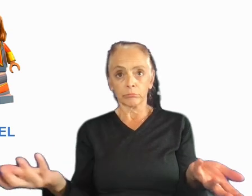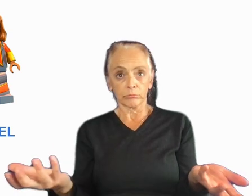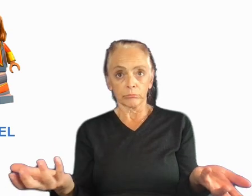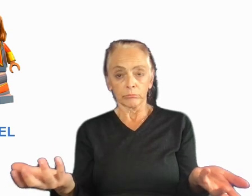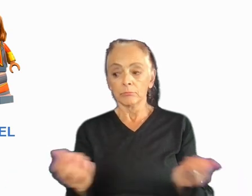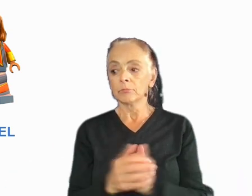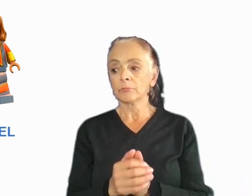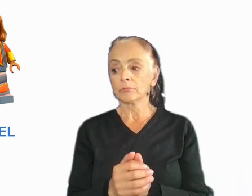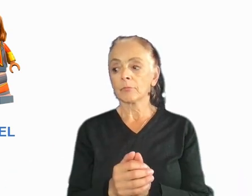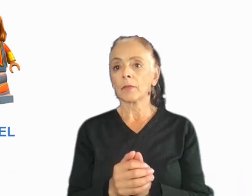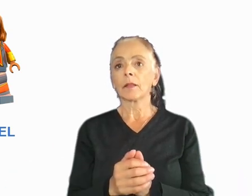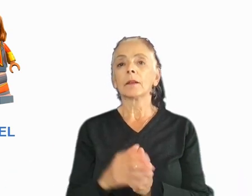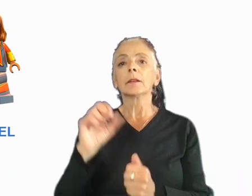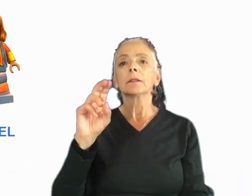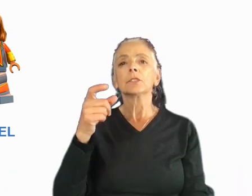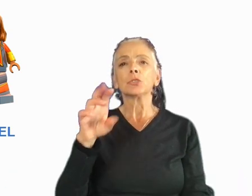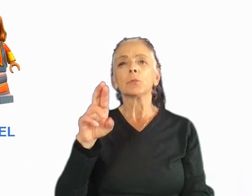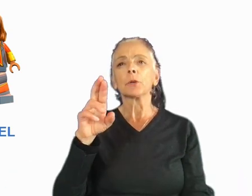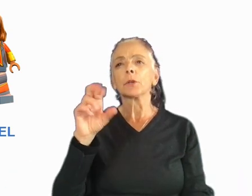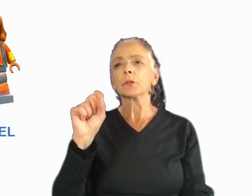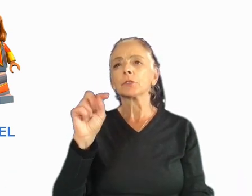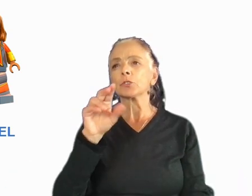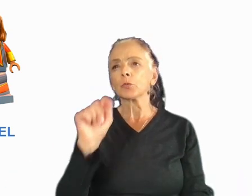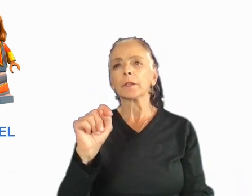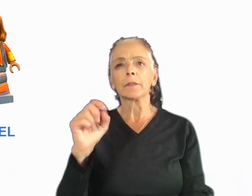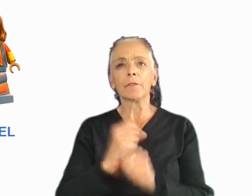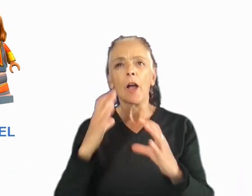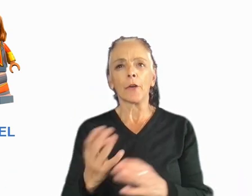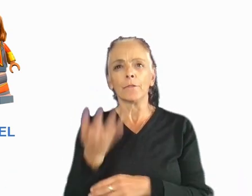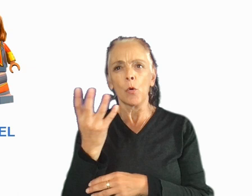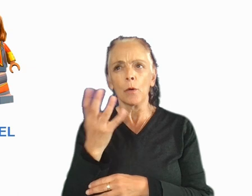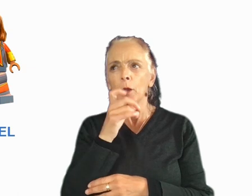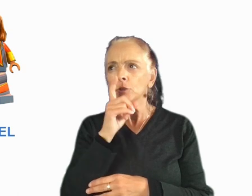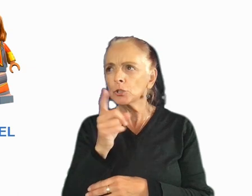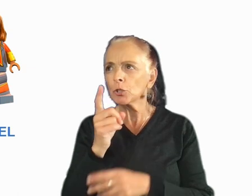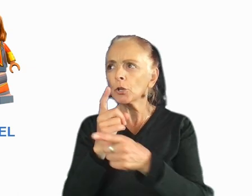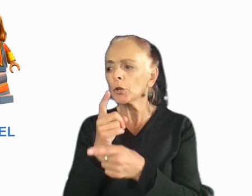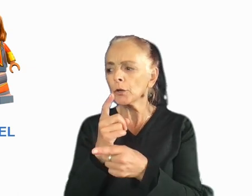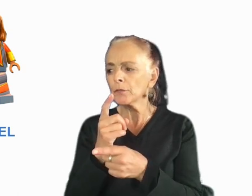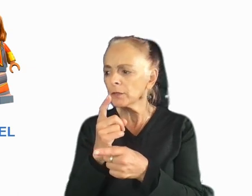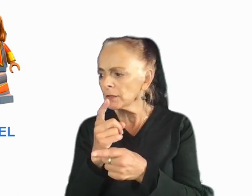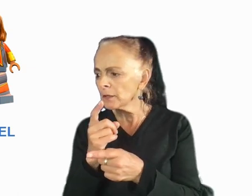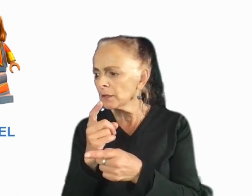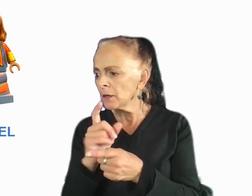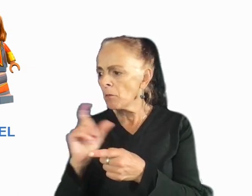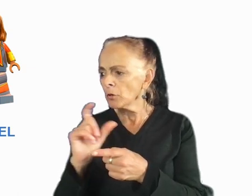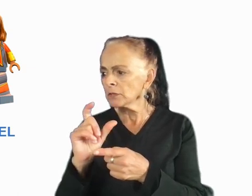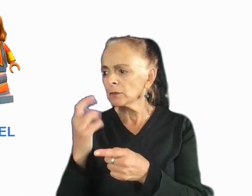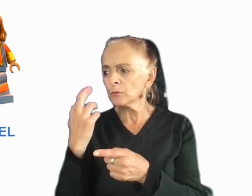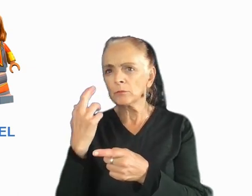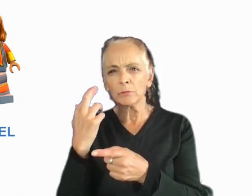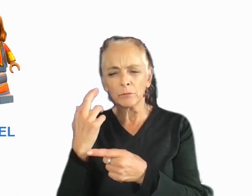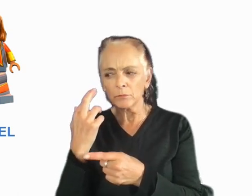I don't know if Super Street Fighter 4's Turkish oil wrestler Hakan is Muslim, and it's still enough just